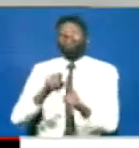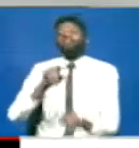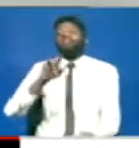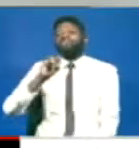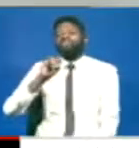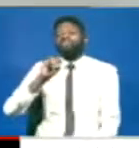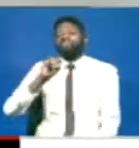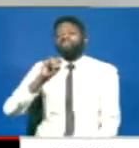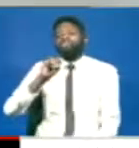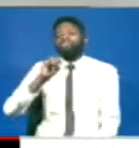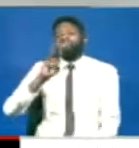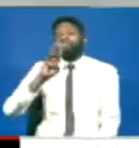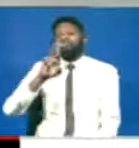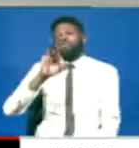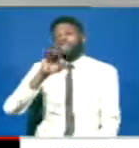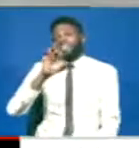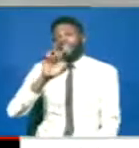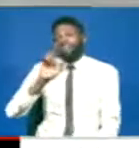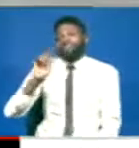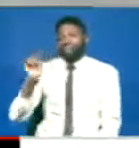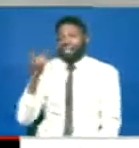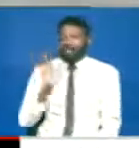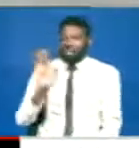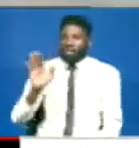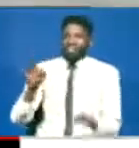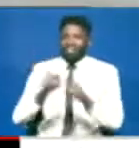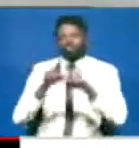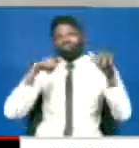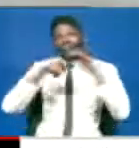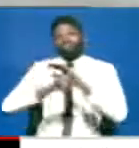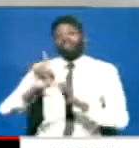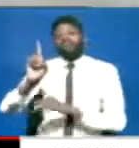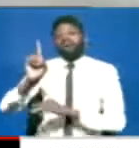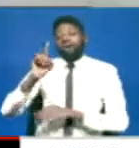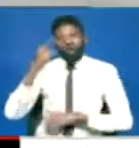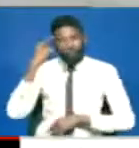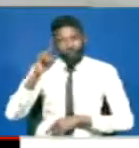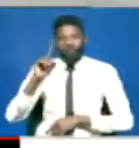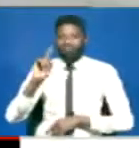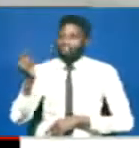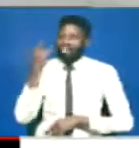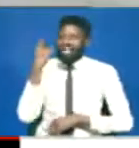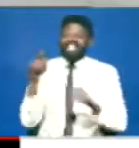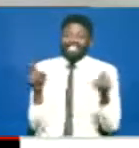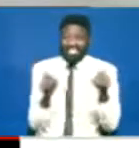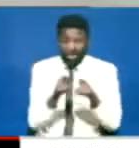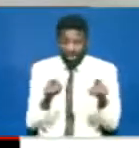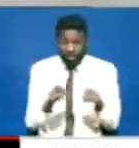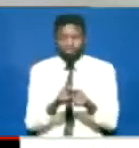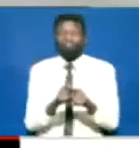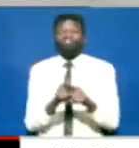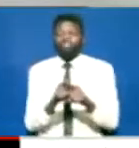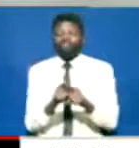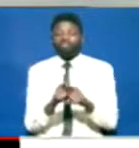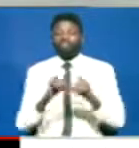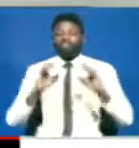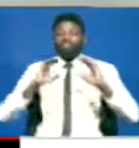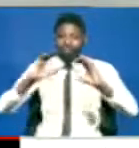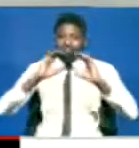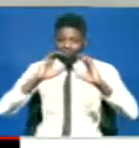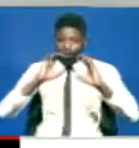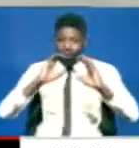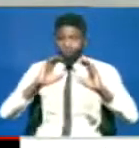also scored the consolation goal for the country. And of course, the coach, none other